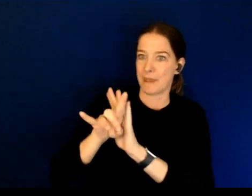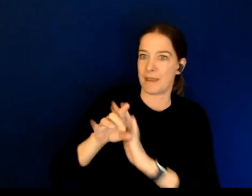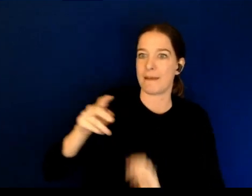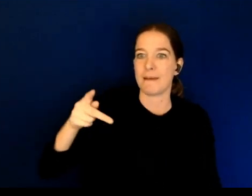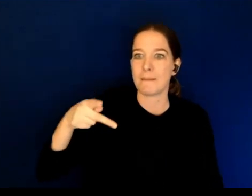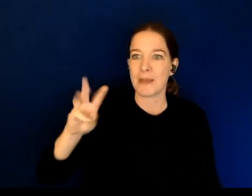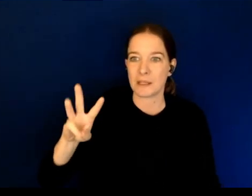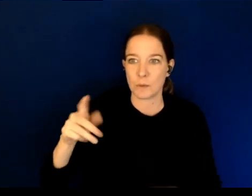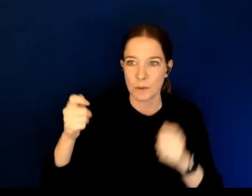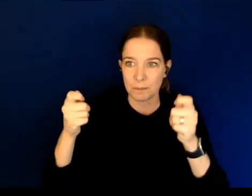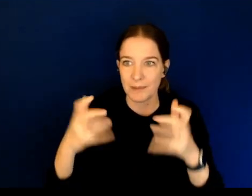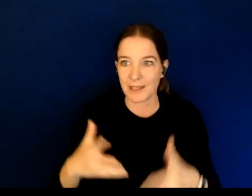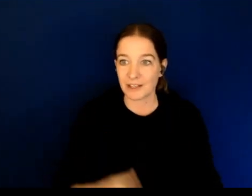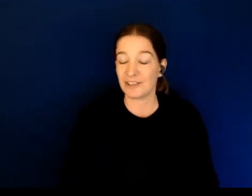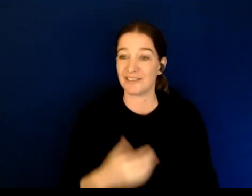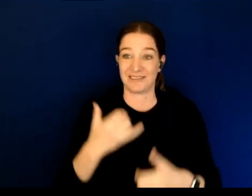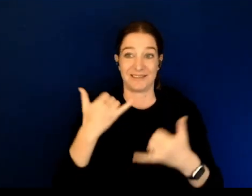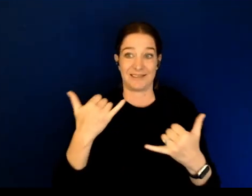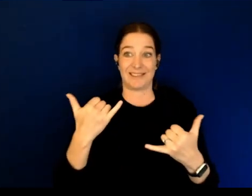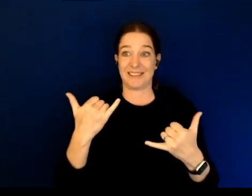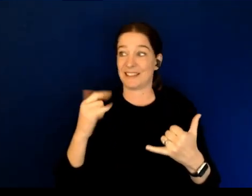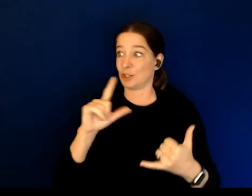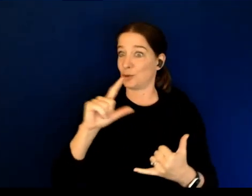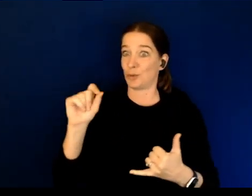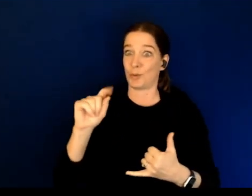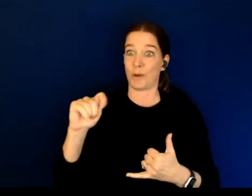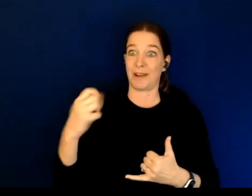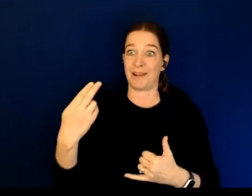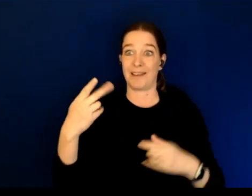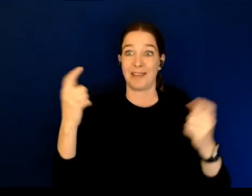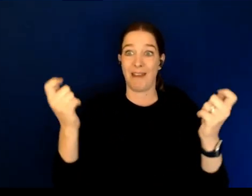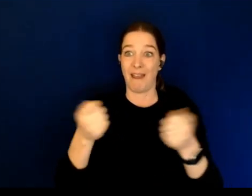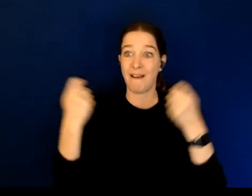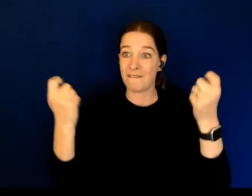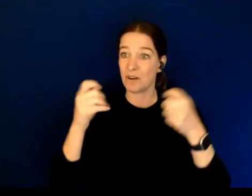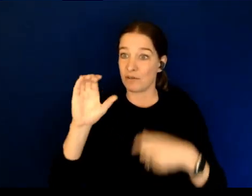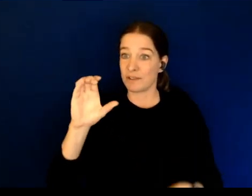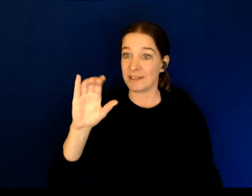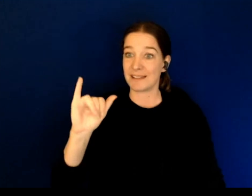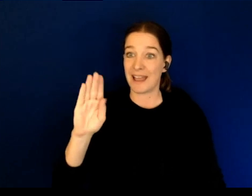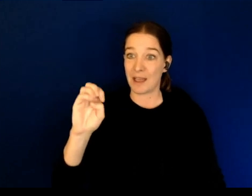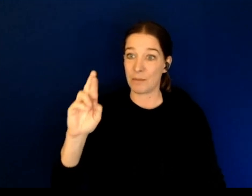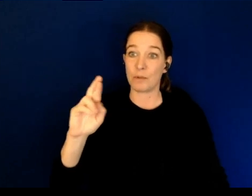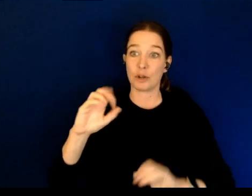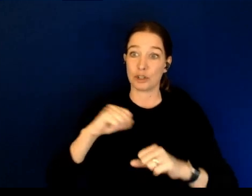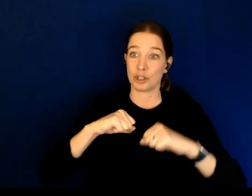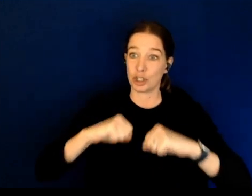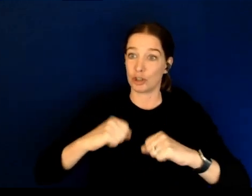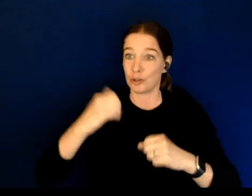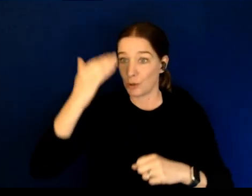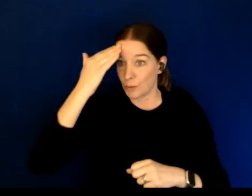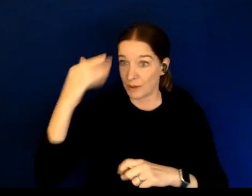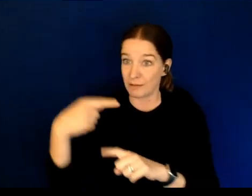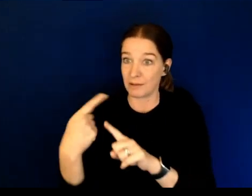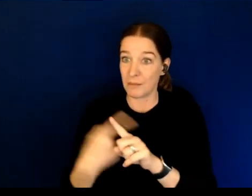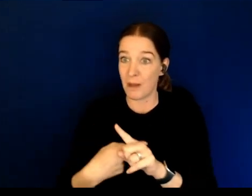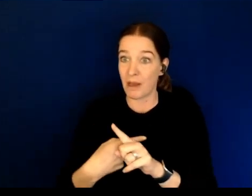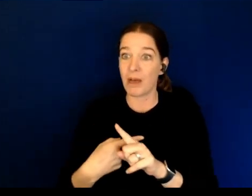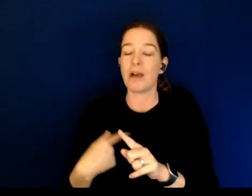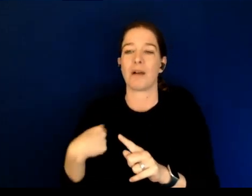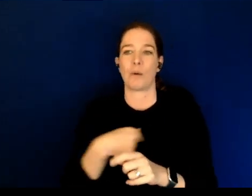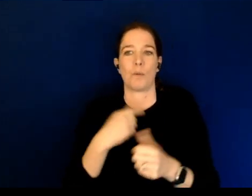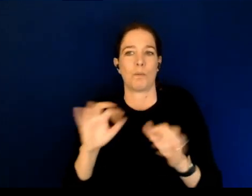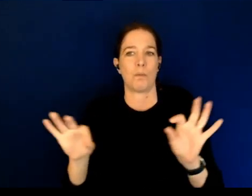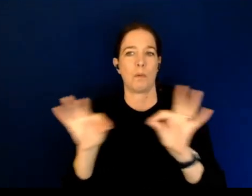As we celebrate CISA's 20th Cybersecurity Awareness Month, it is crucial to help everyone understand the